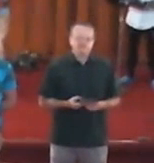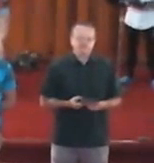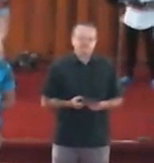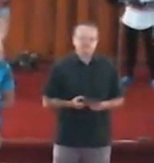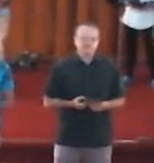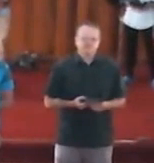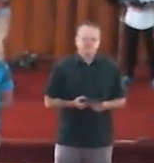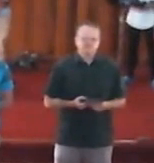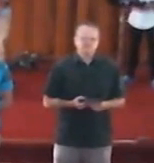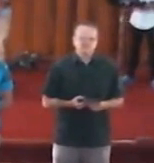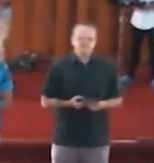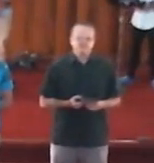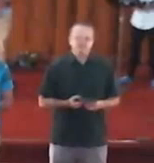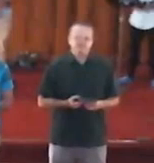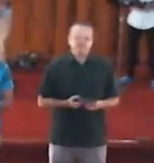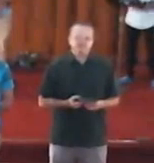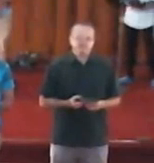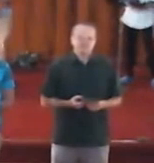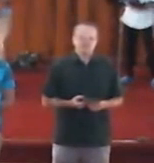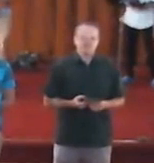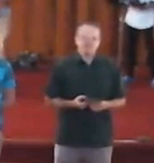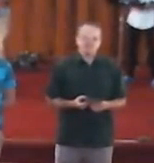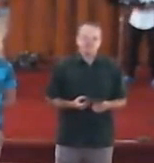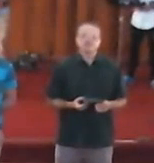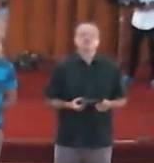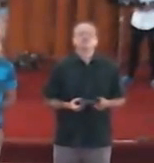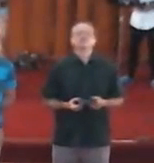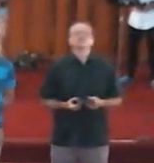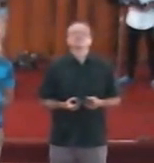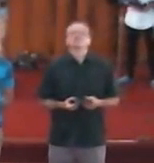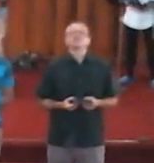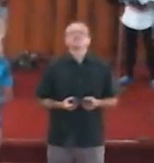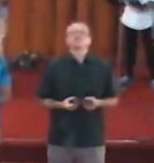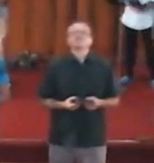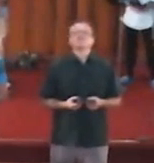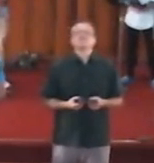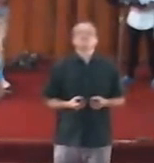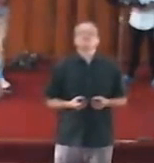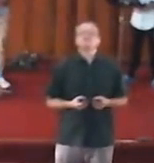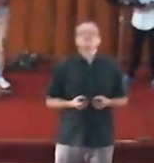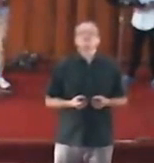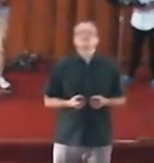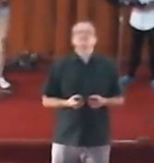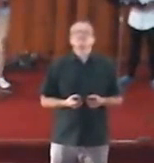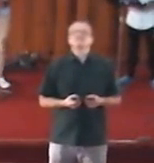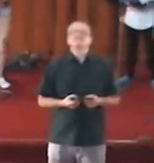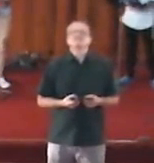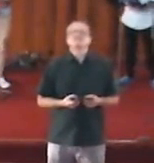Gracias. Thank you, Lord.